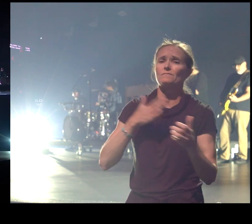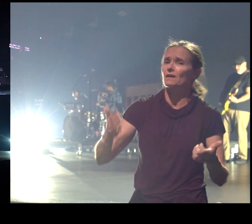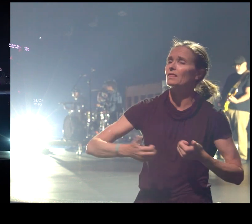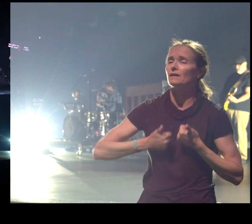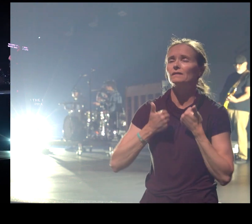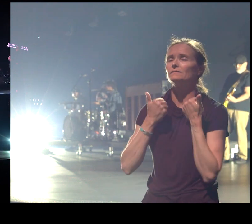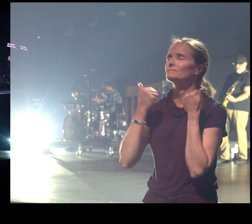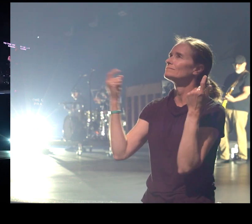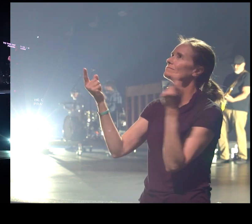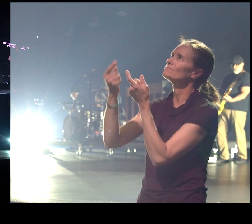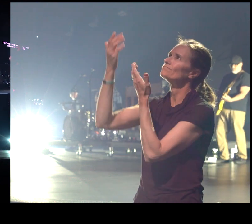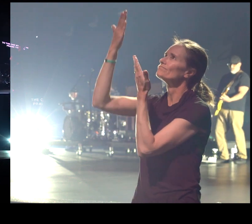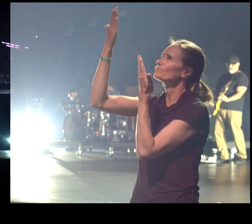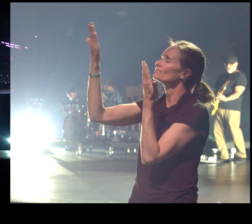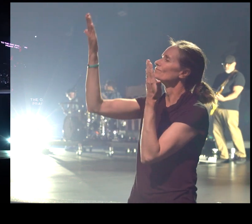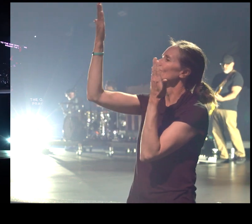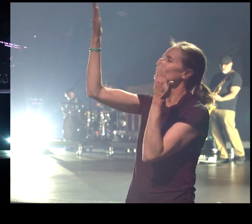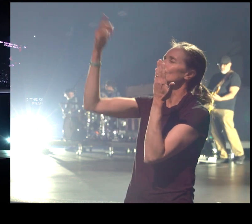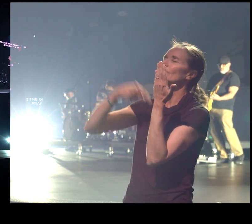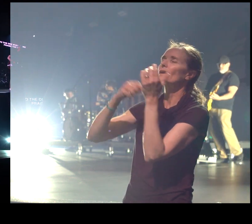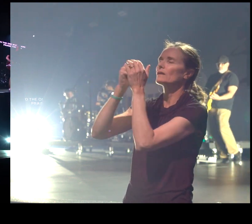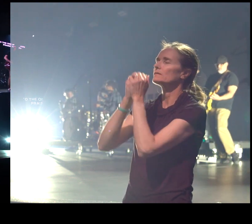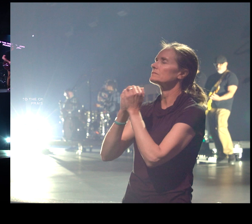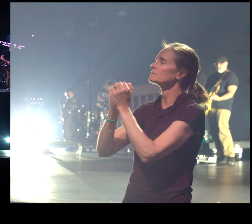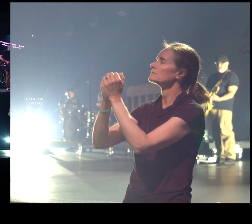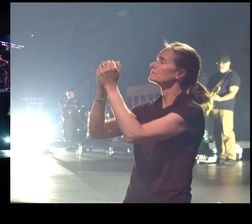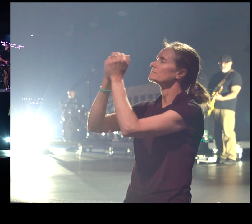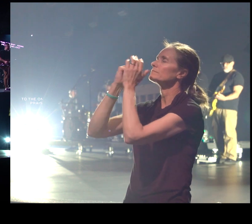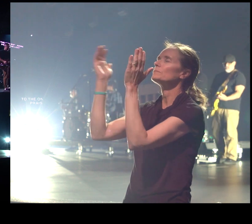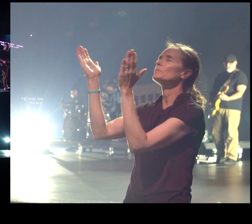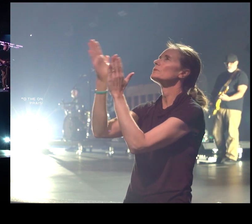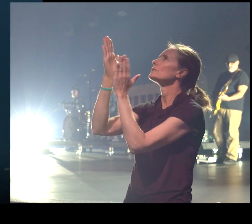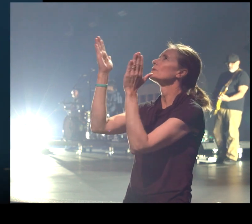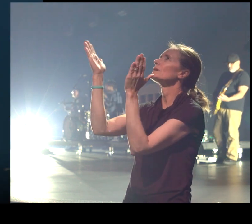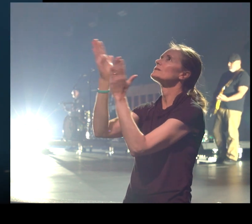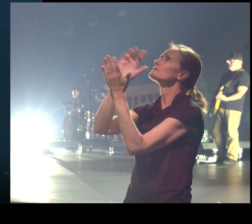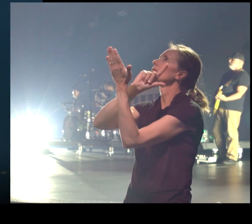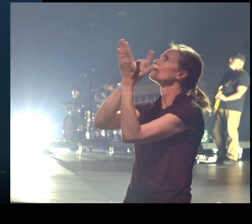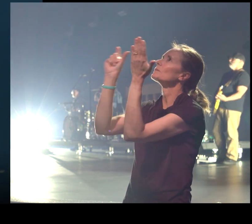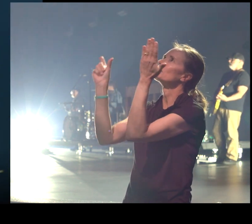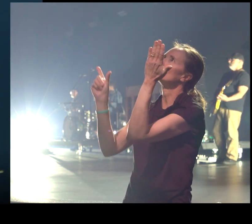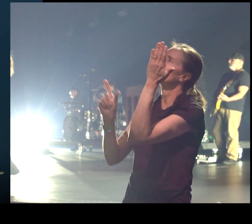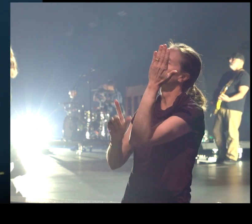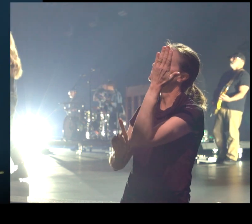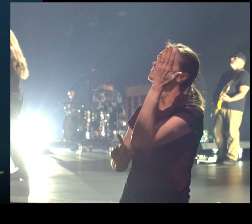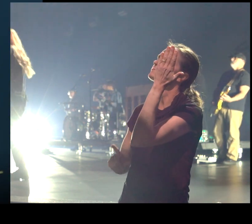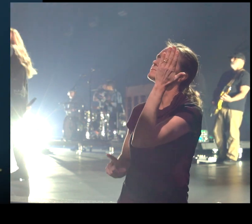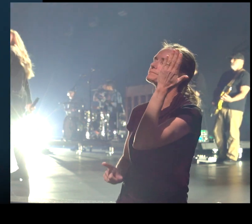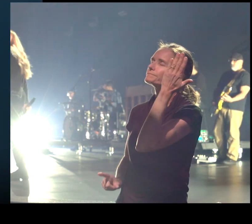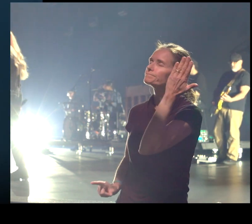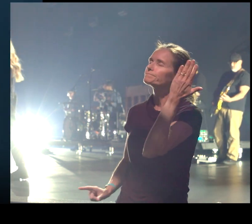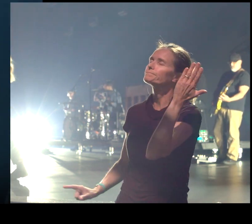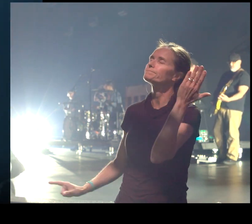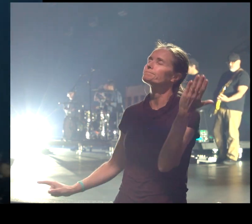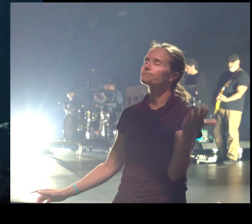my life. To the one who I adore. Praise the